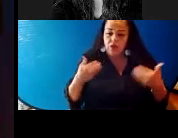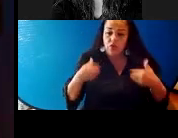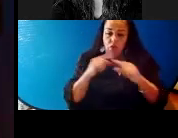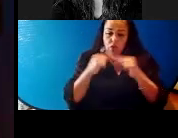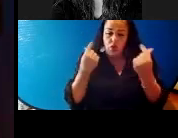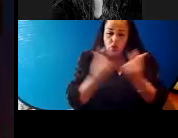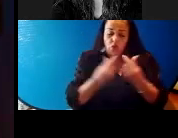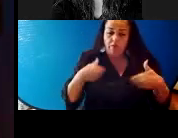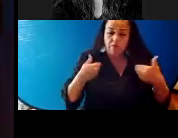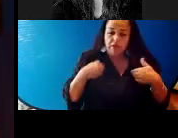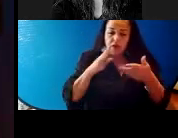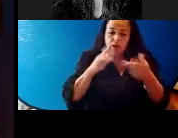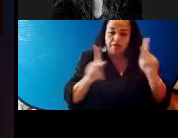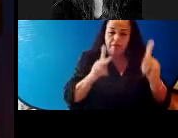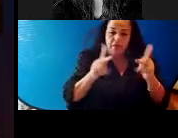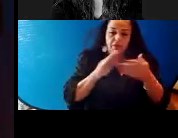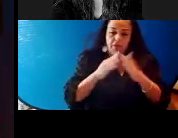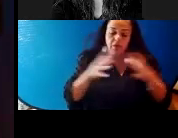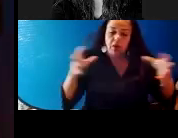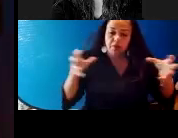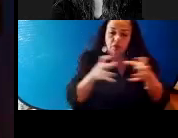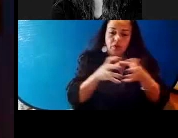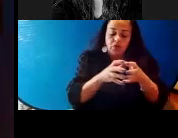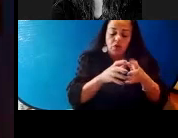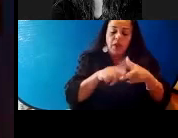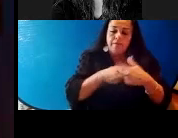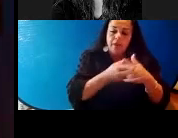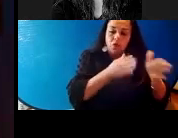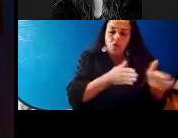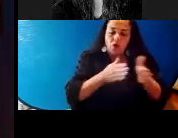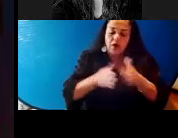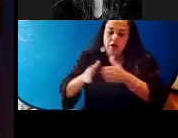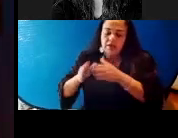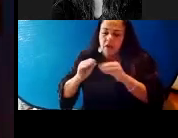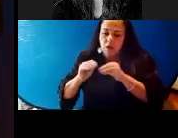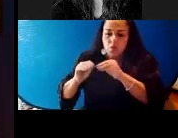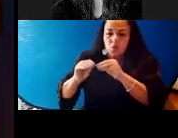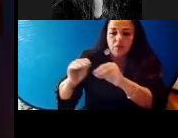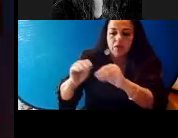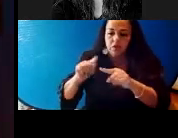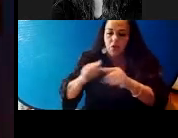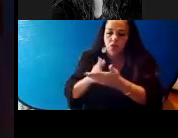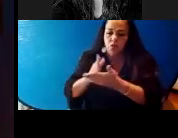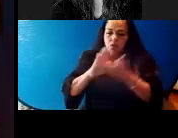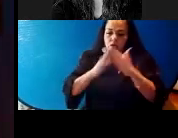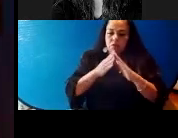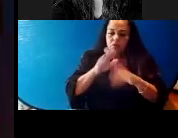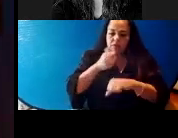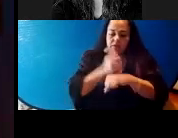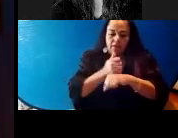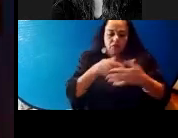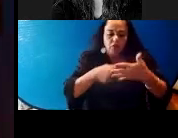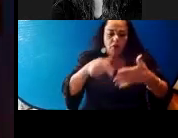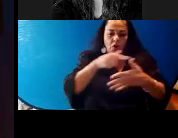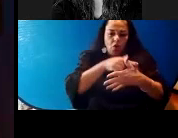of young people within community really come together and begin organizing and mobilizing within community to start to establish the priority areas